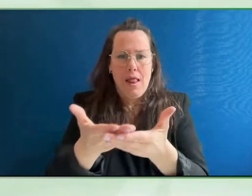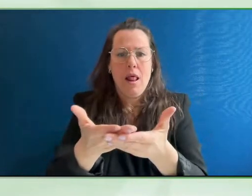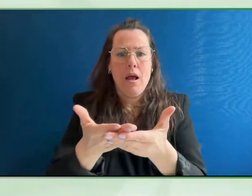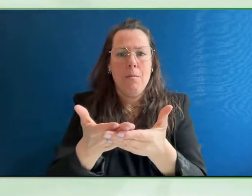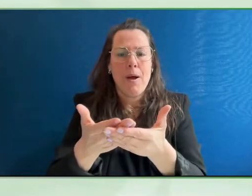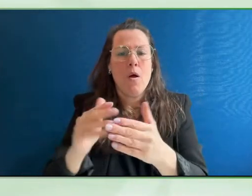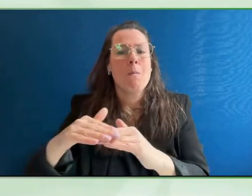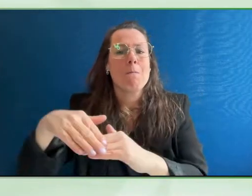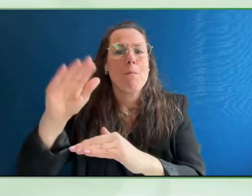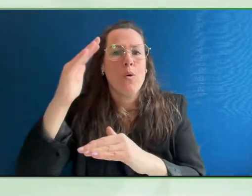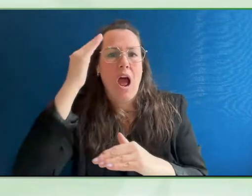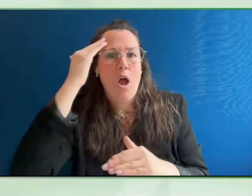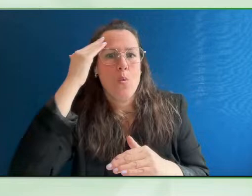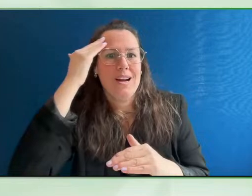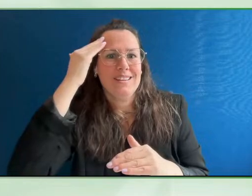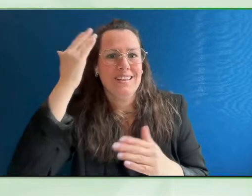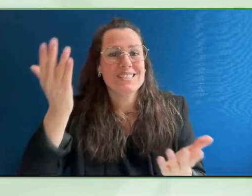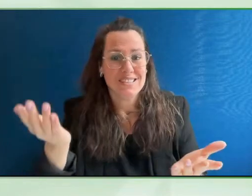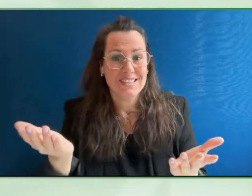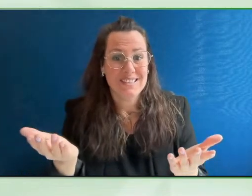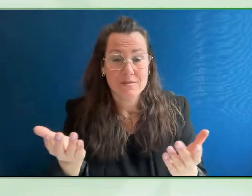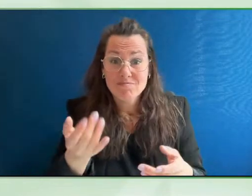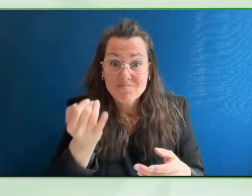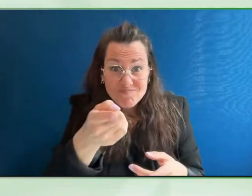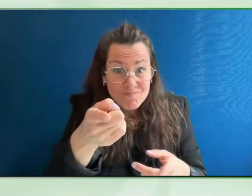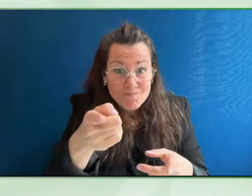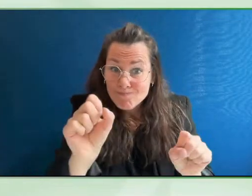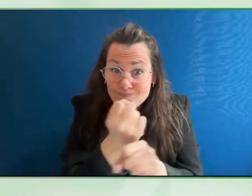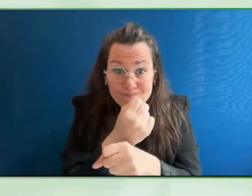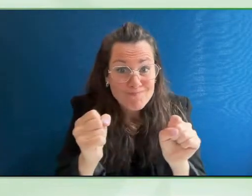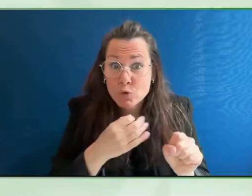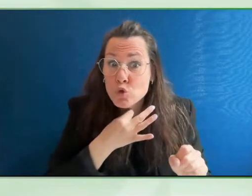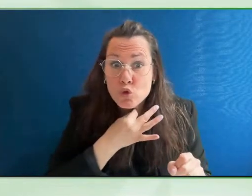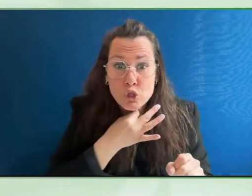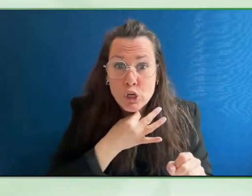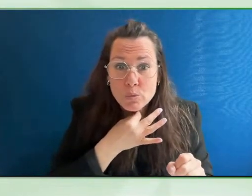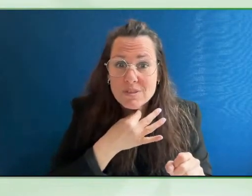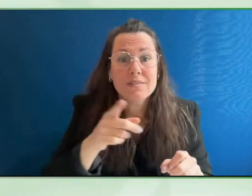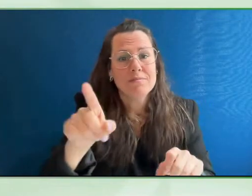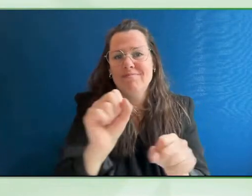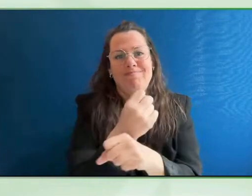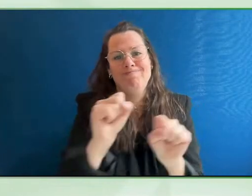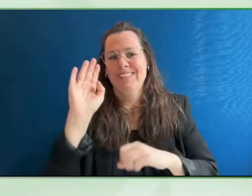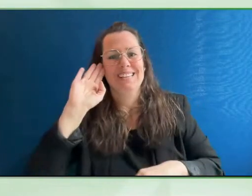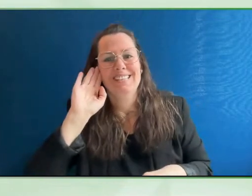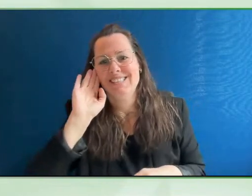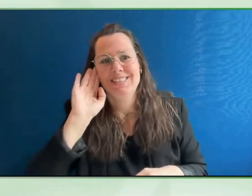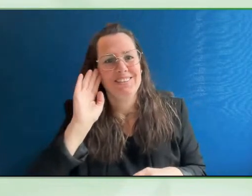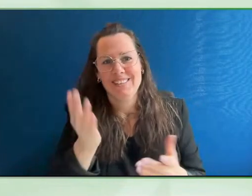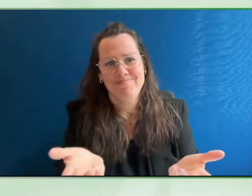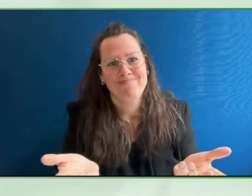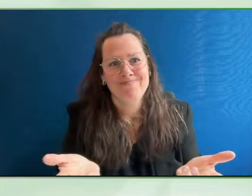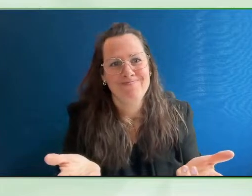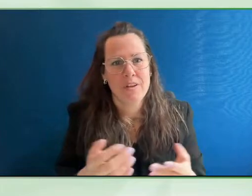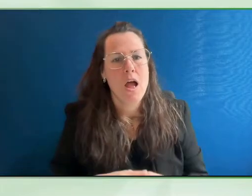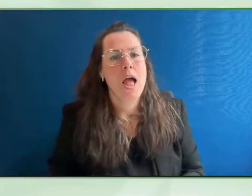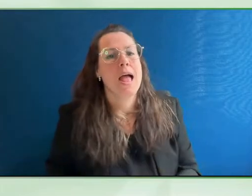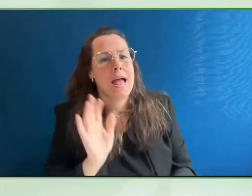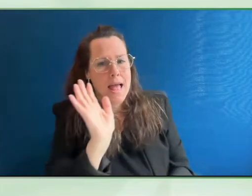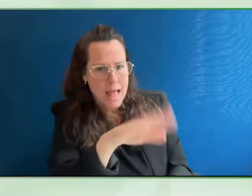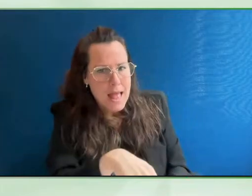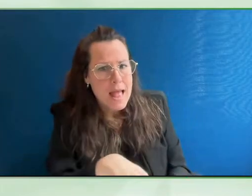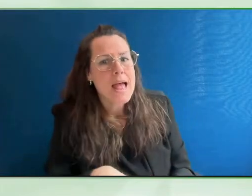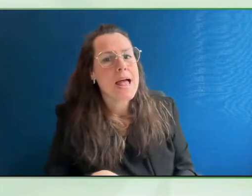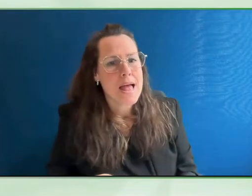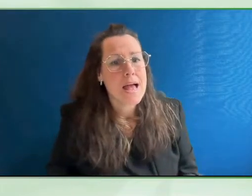that allows everyone to flourish and become their best self. It relates to this, and I hate this term, reasonable